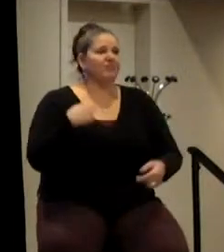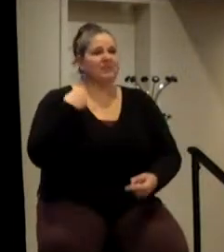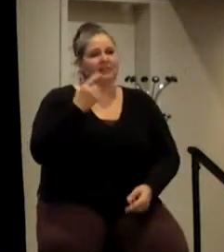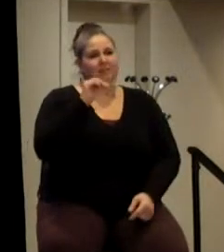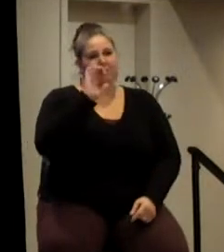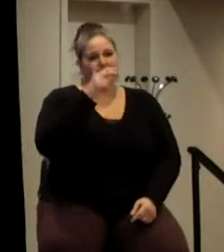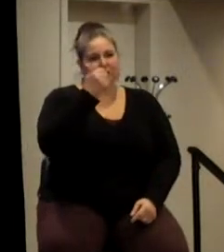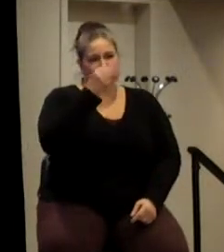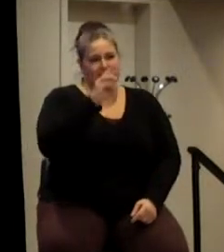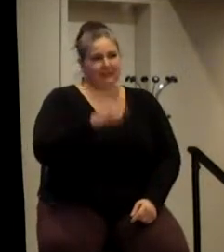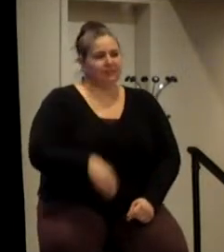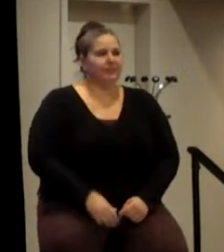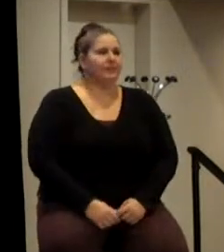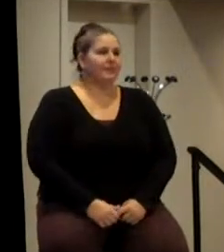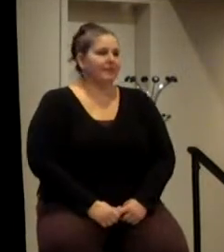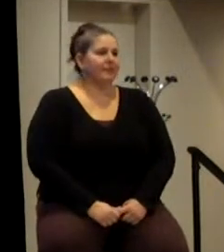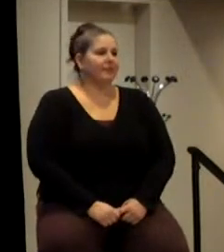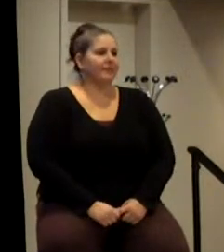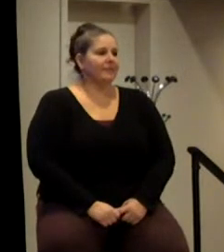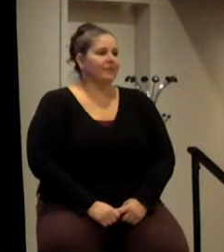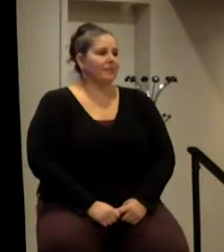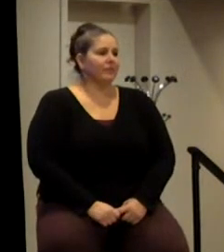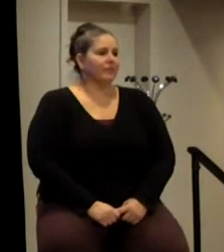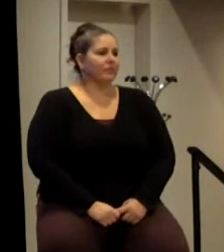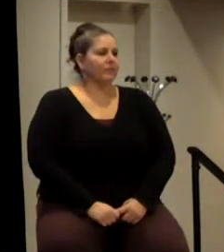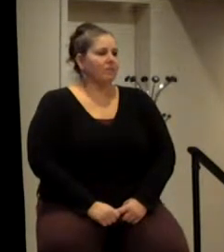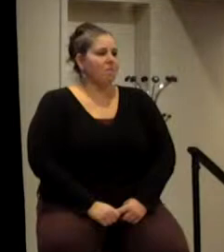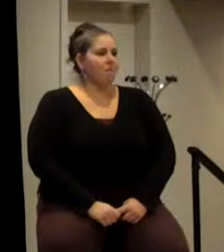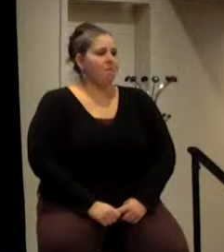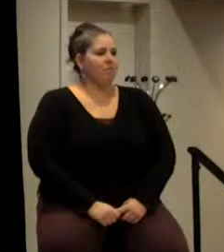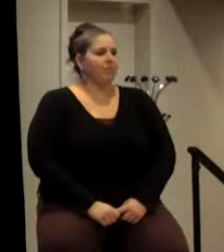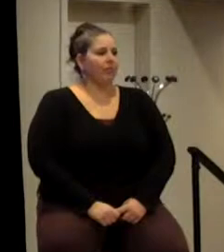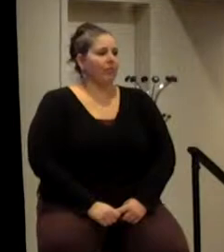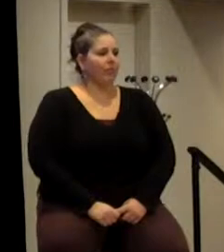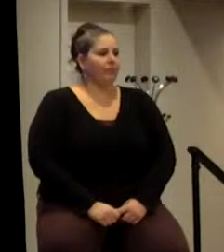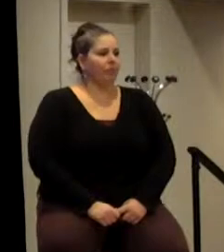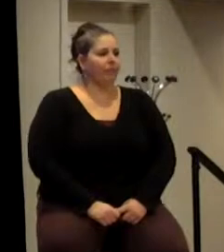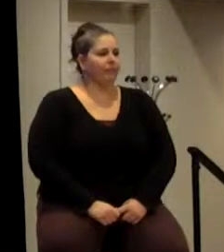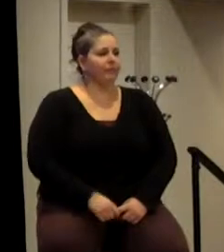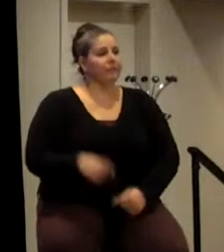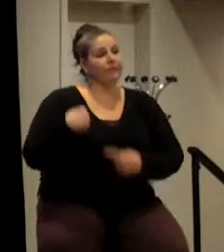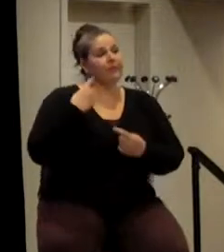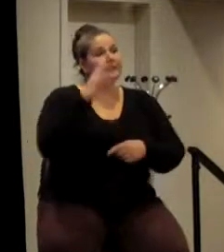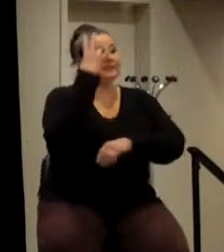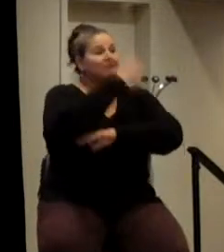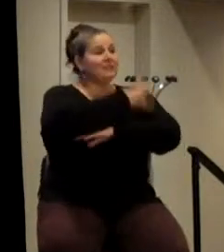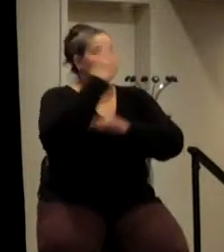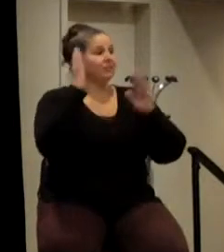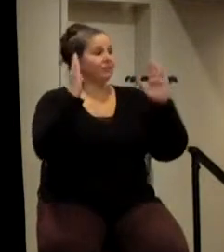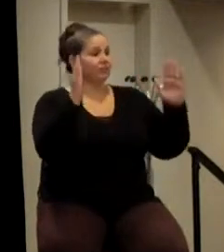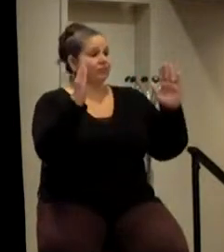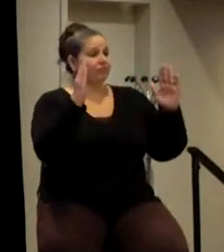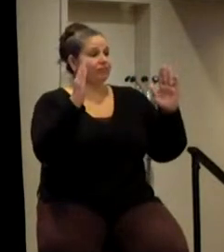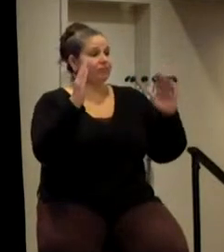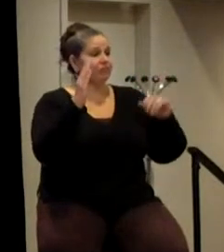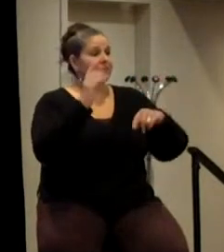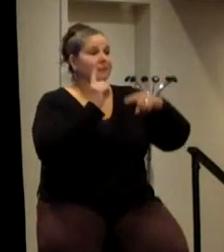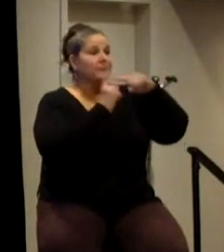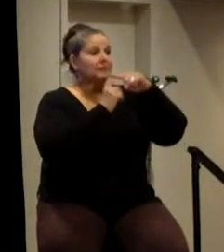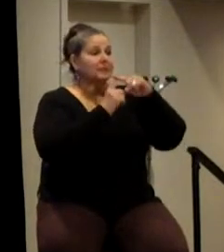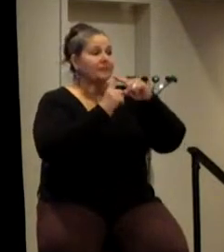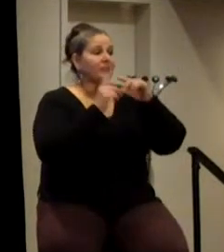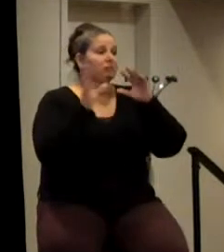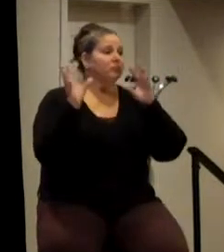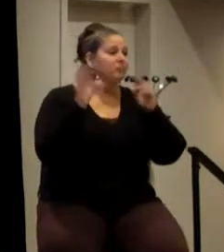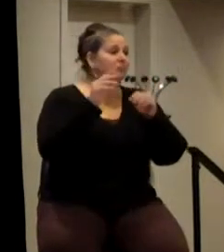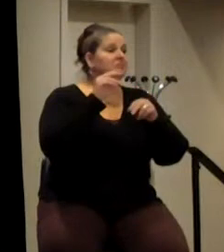community. Related to our 7-day average from a positivity rate, it is down a little bit today,